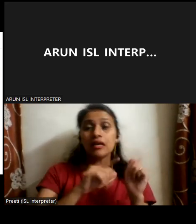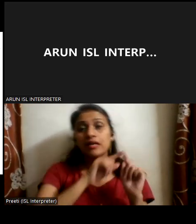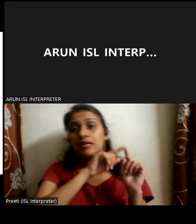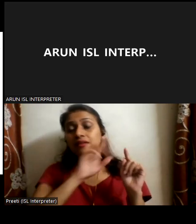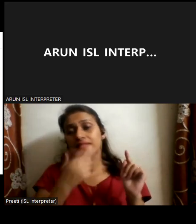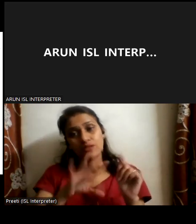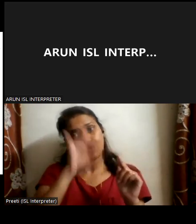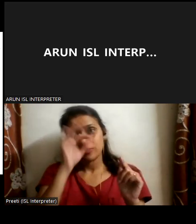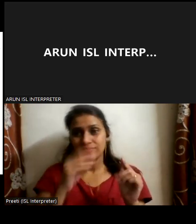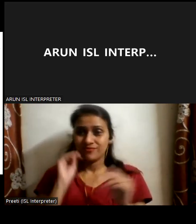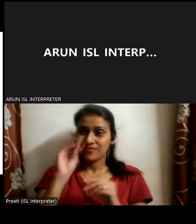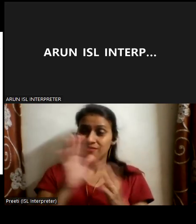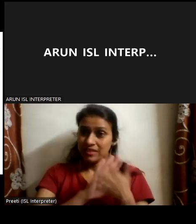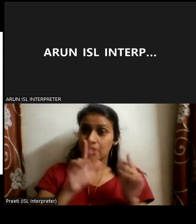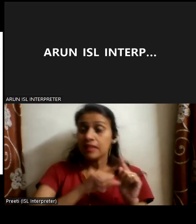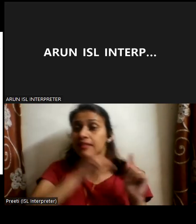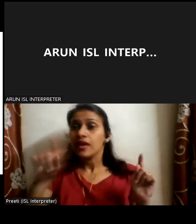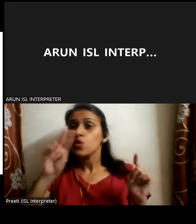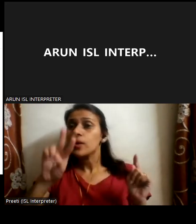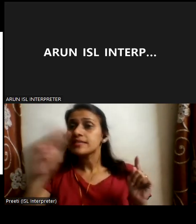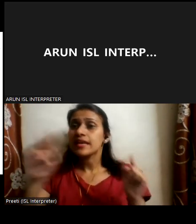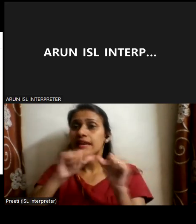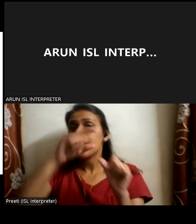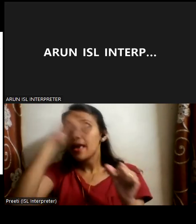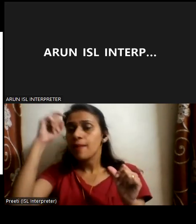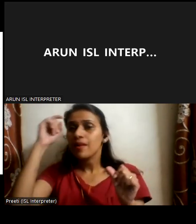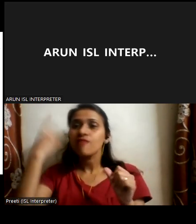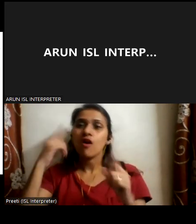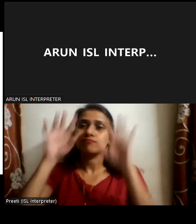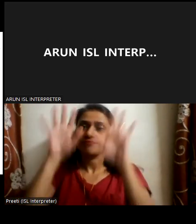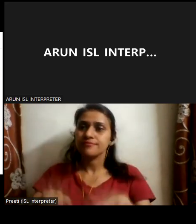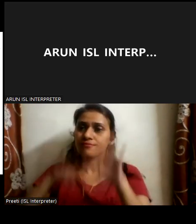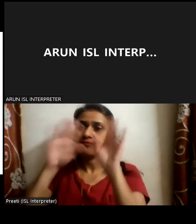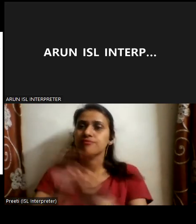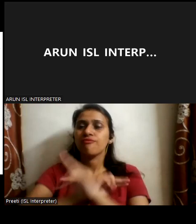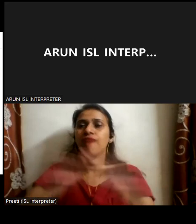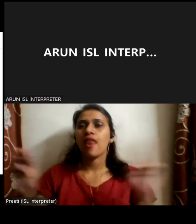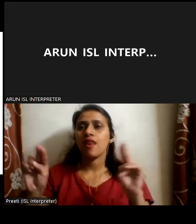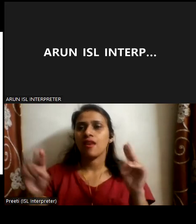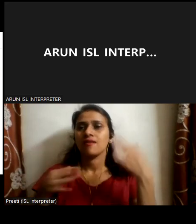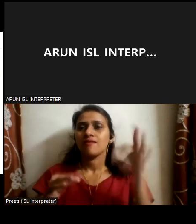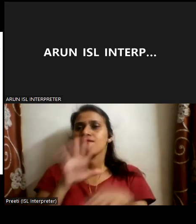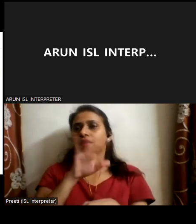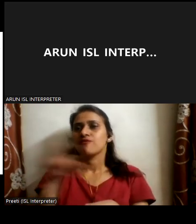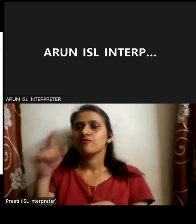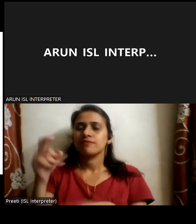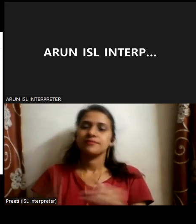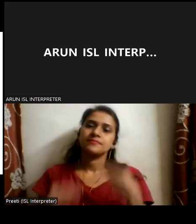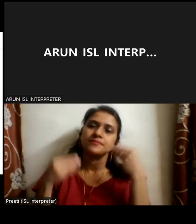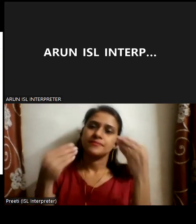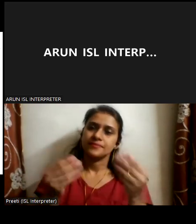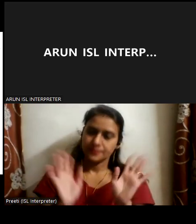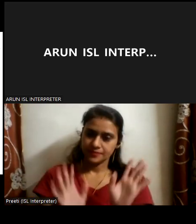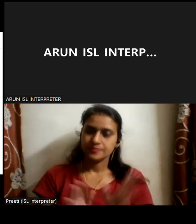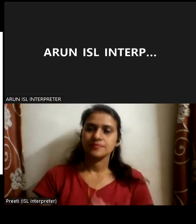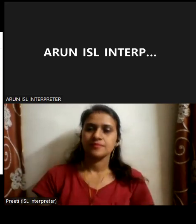So detailed information will be given in the mail. But please do start thinking on your topics and submit the forms